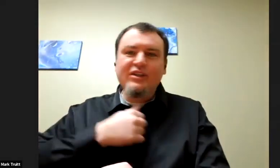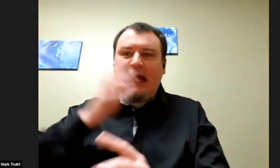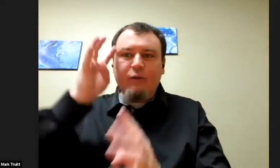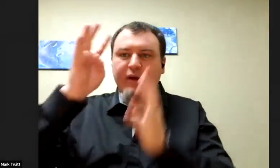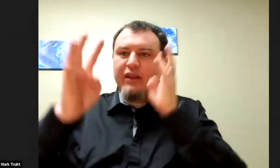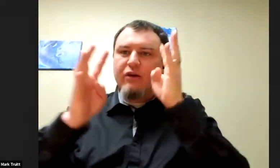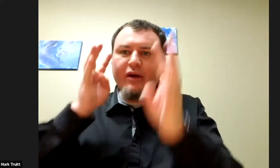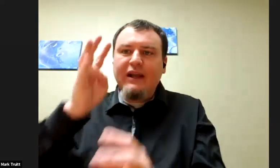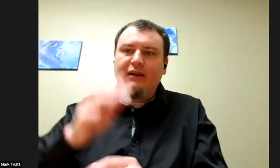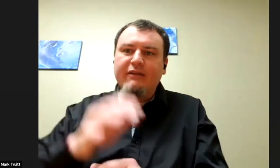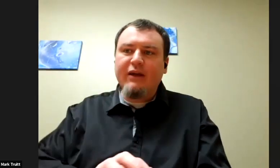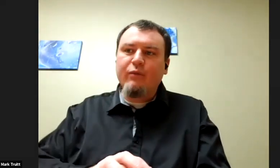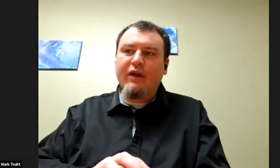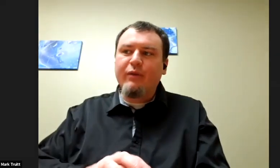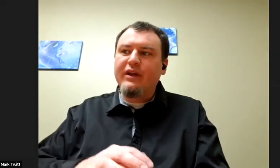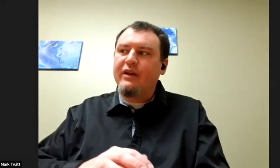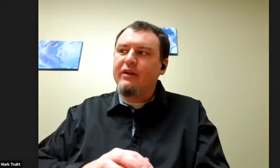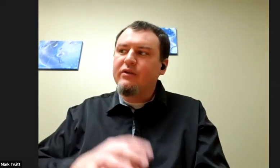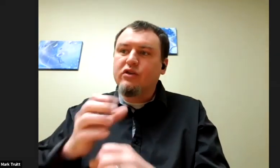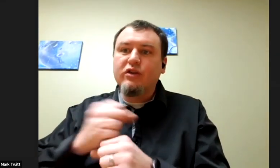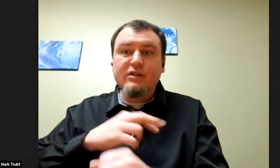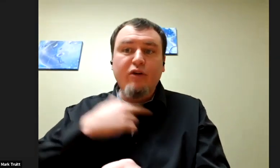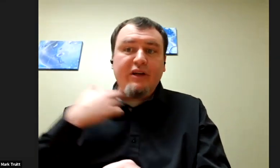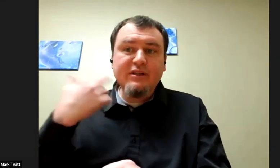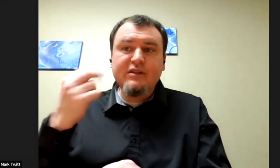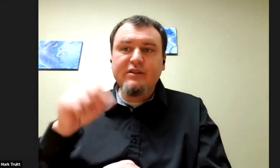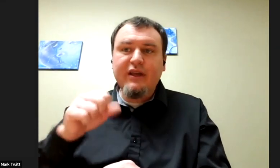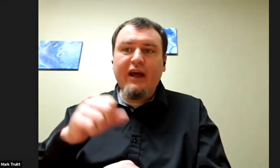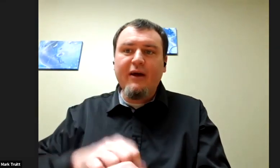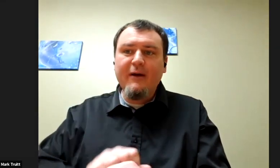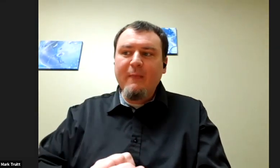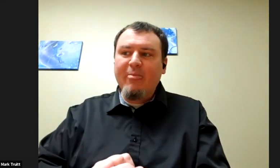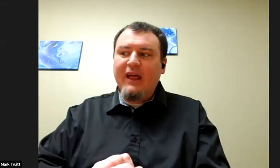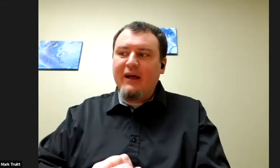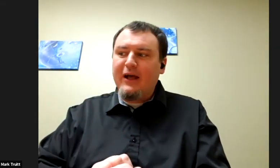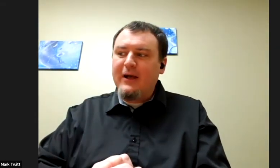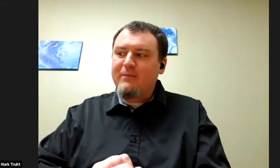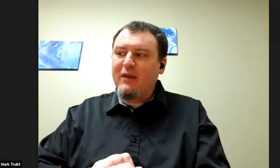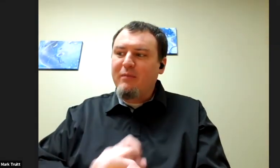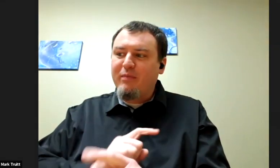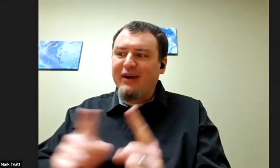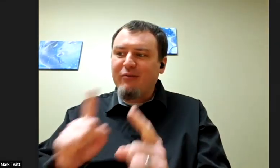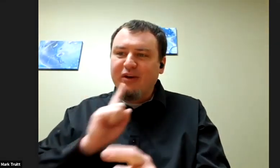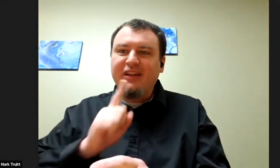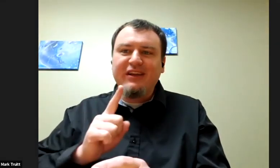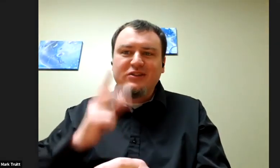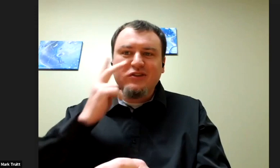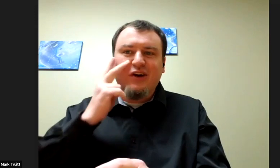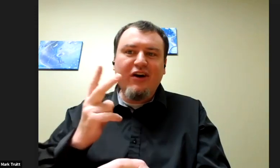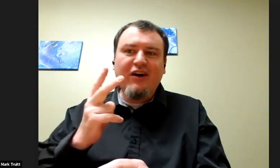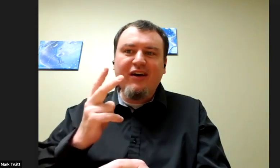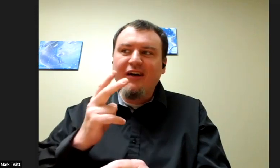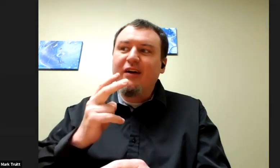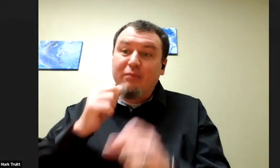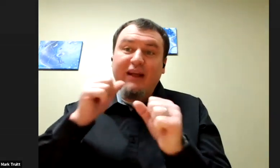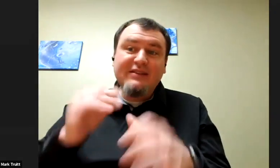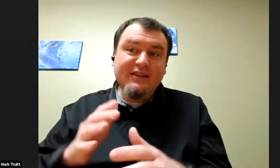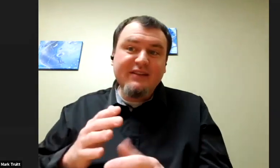we just got really creative, and we took some risks. Yeah. But really